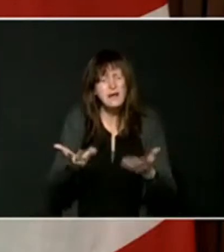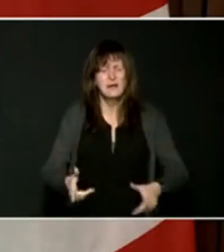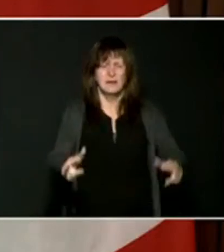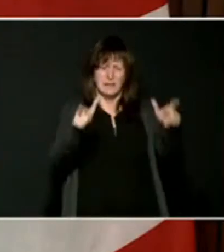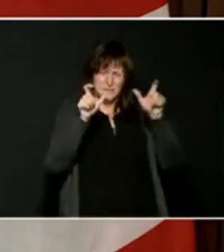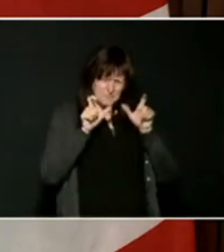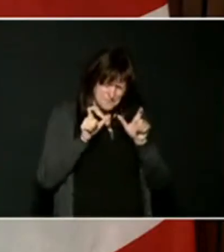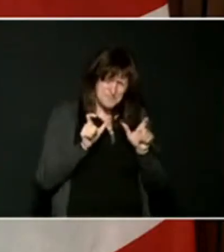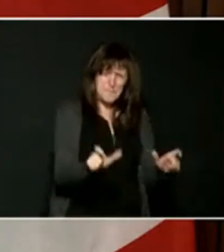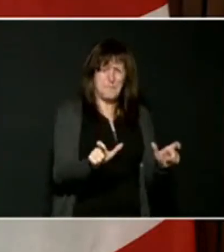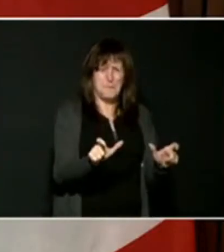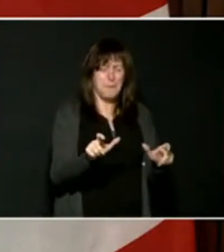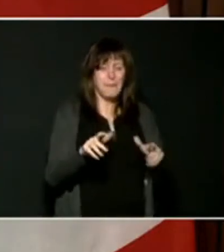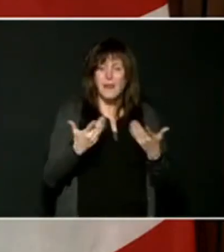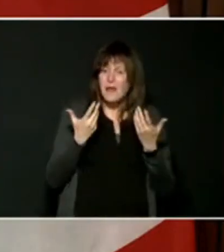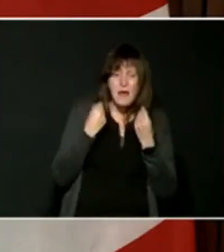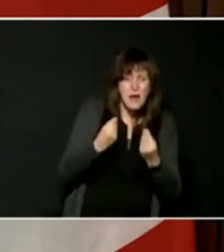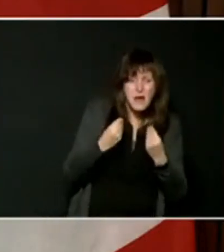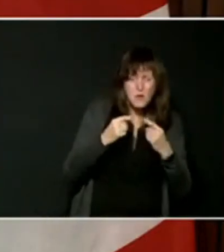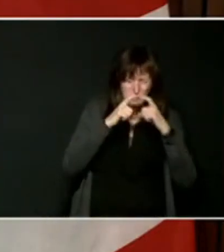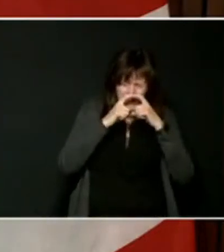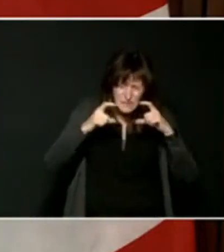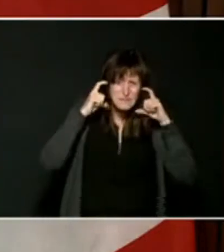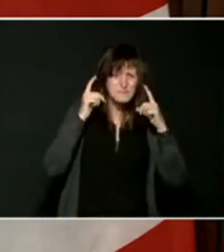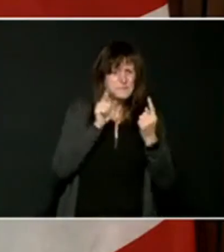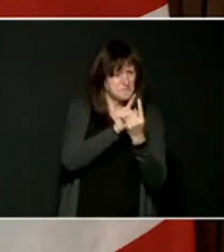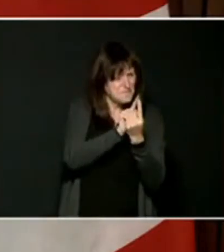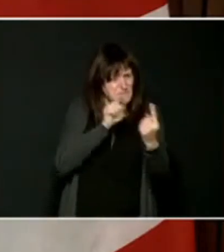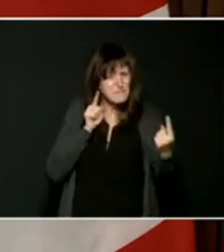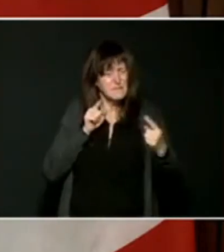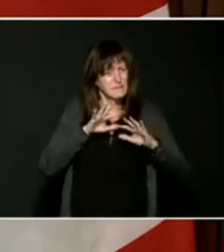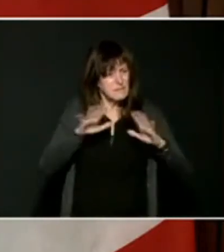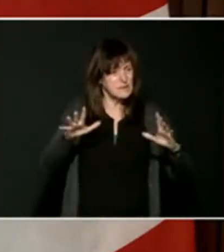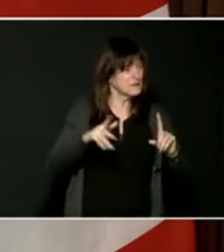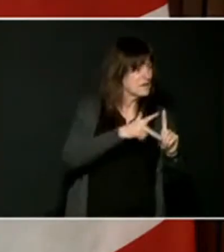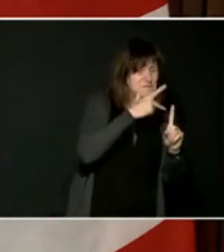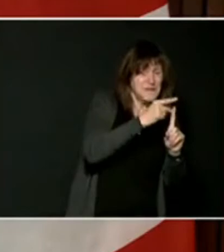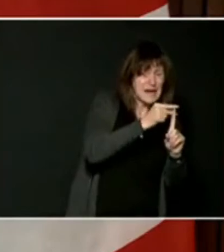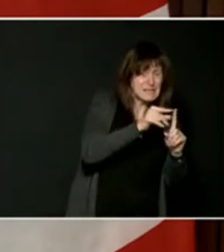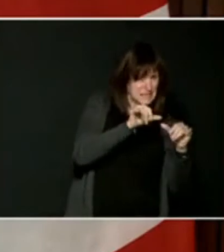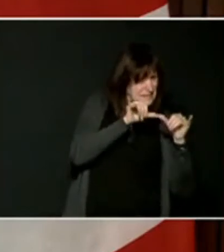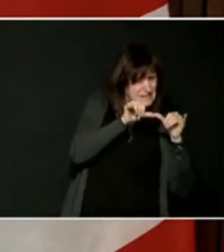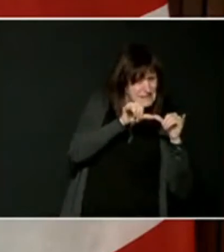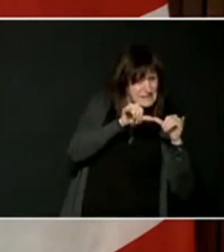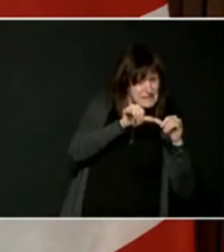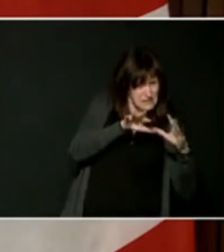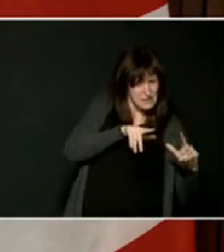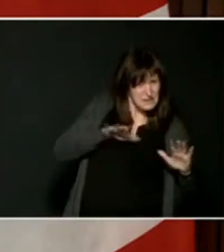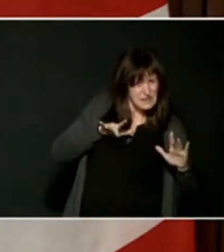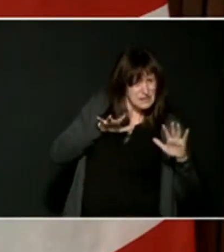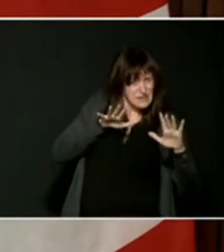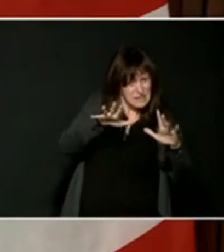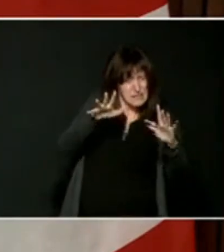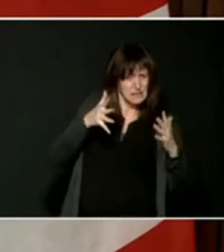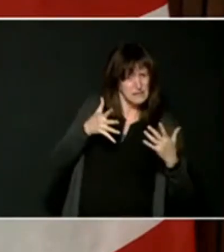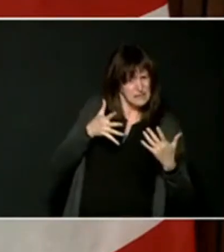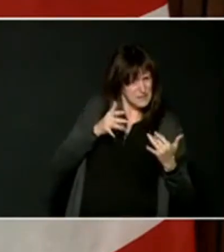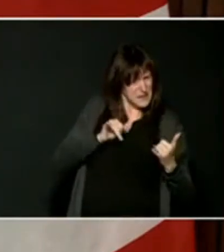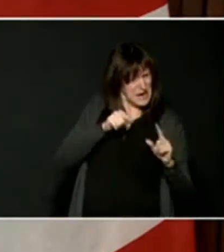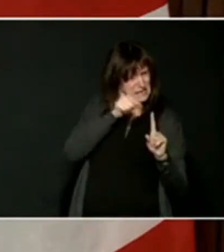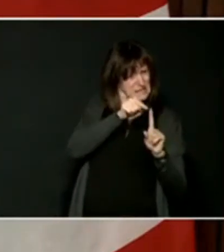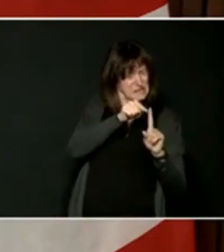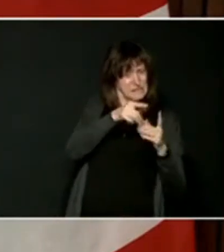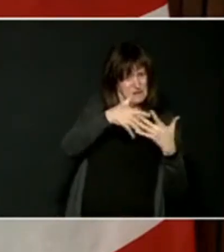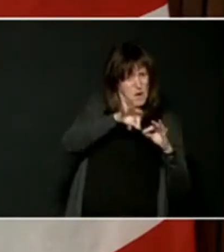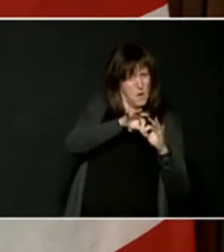the key to long-term control. We're making progress on vaccination, and if we work to focus those vaccines into